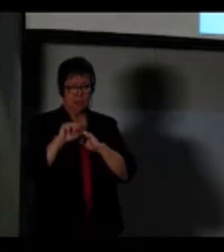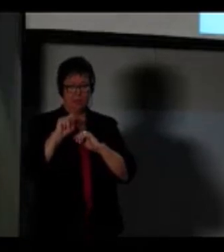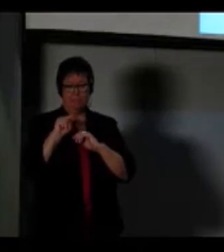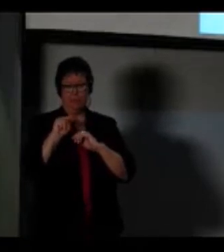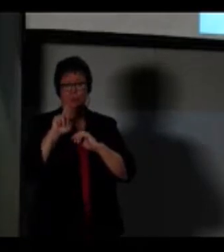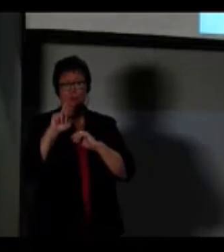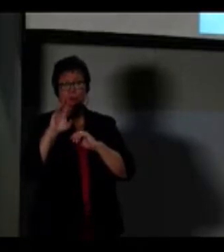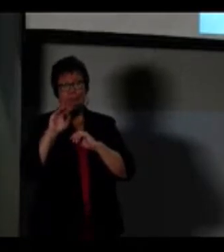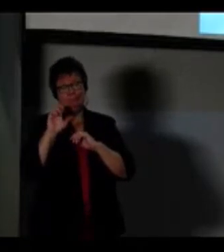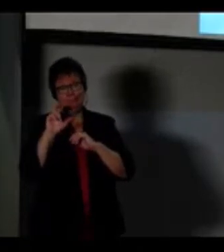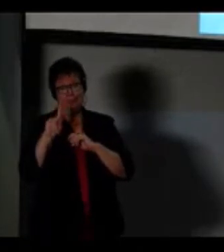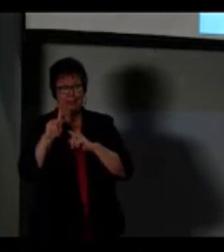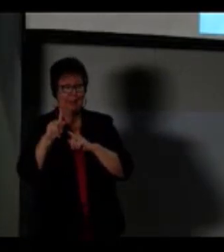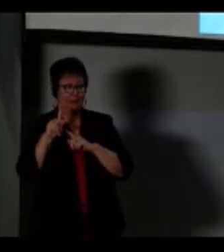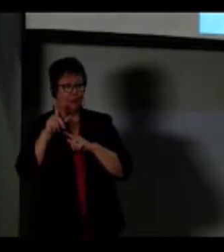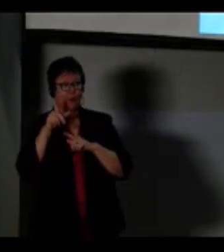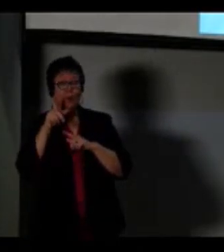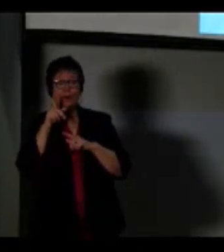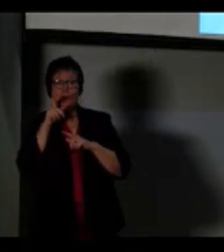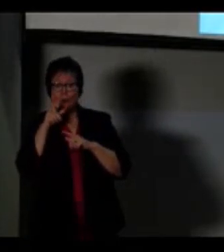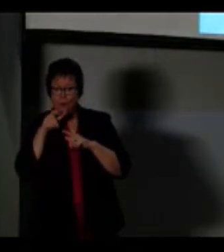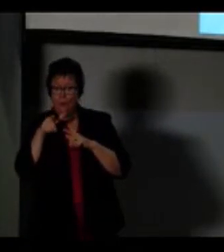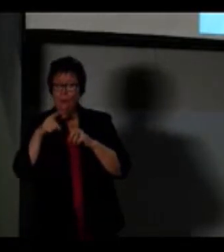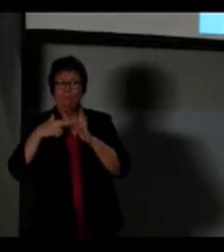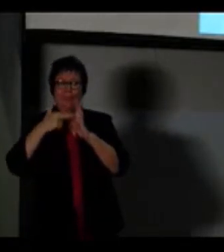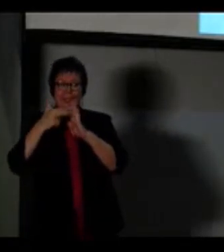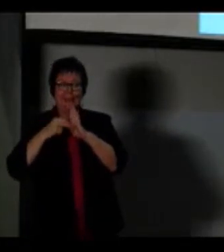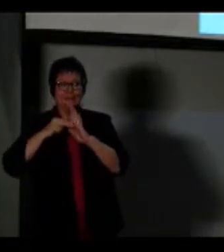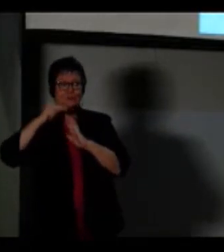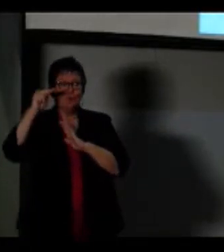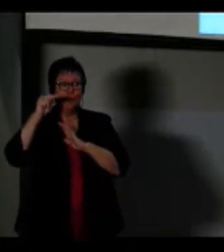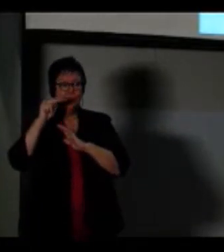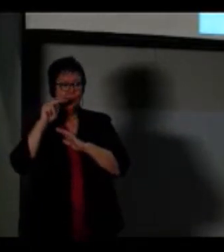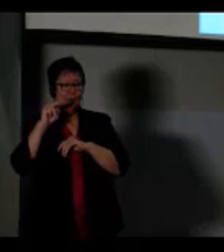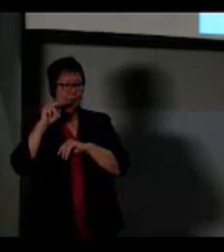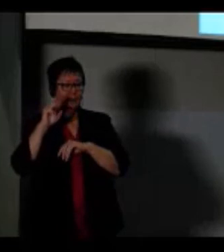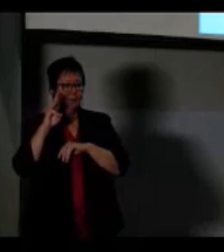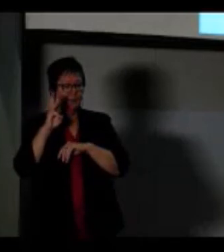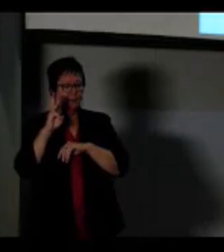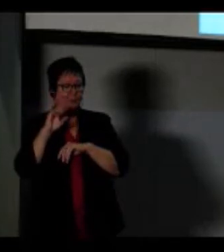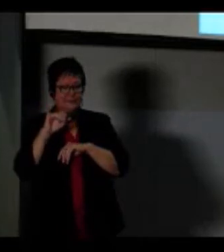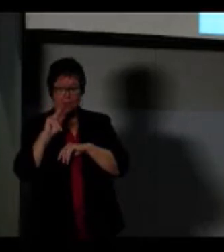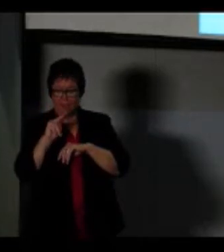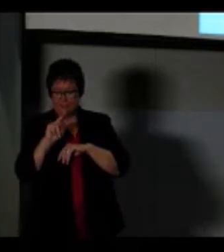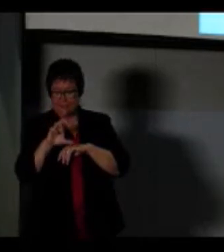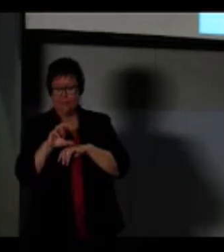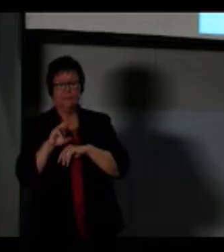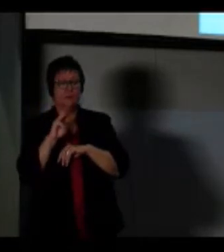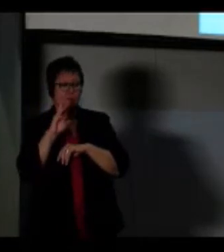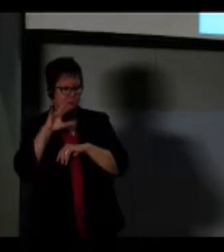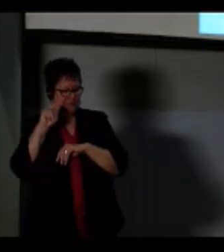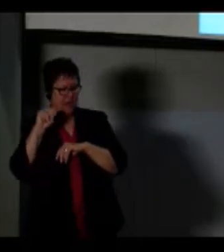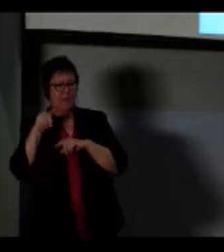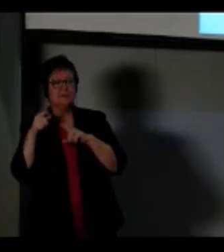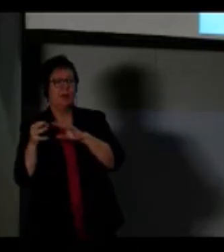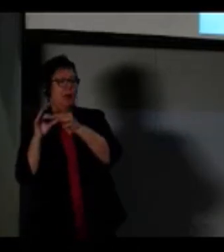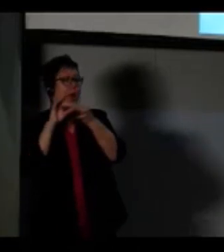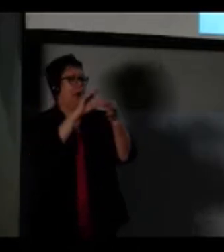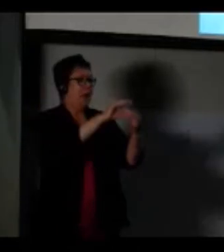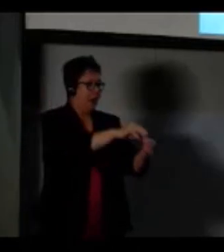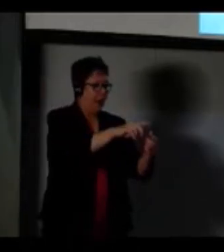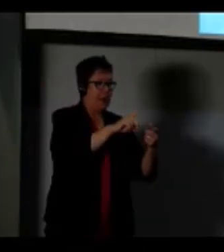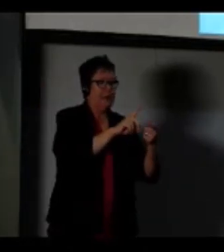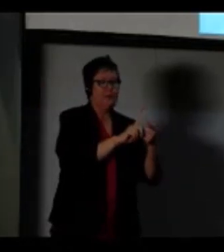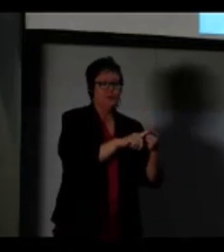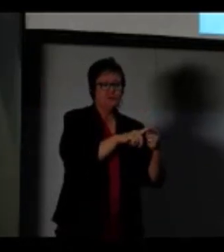migratory bird specialist at the zoo and the native language studies at NMAI. So cross-disciplinary